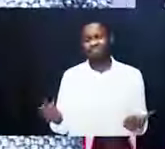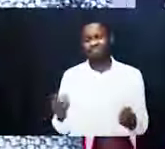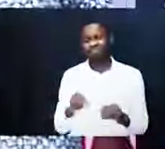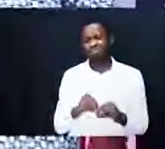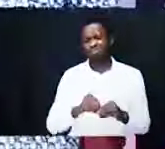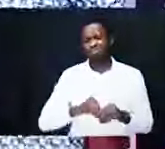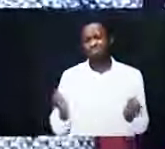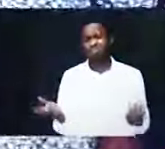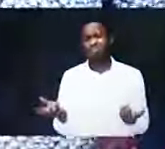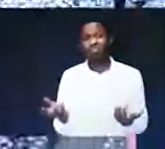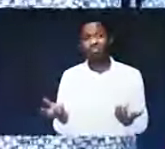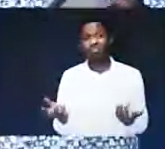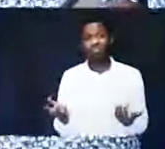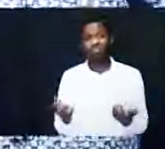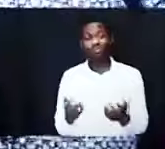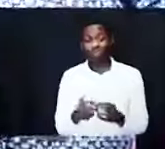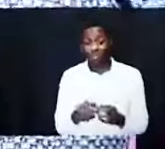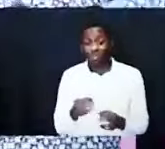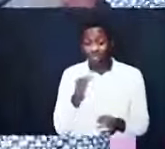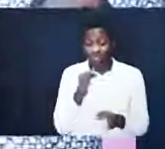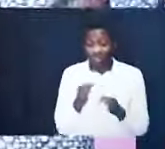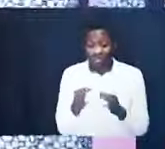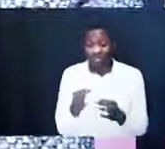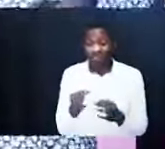We'll be digging our own graves with fork and knives.